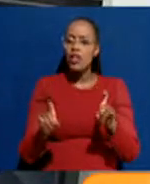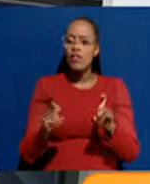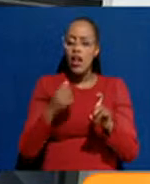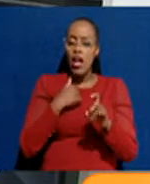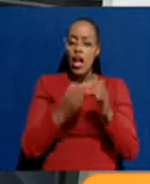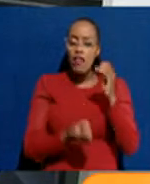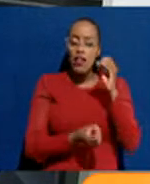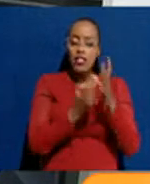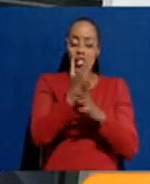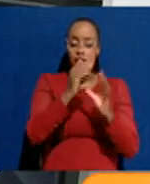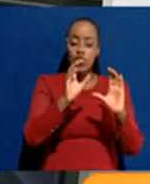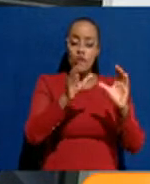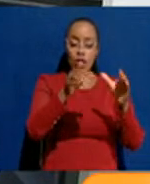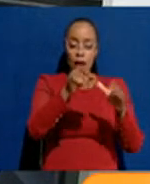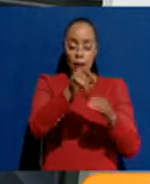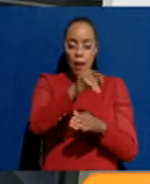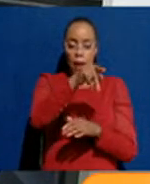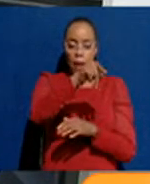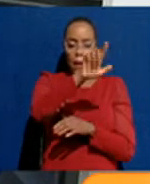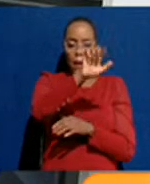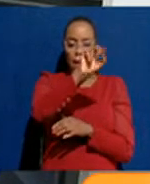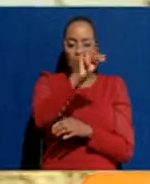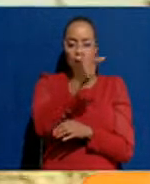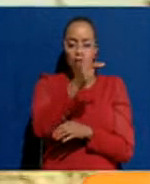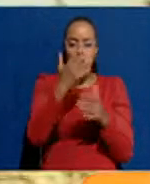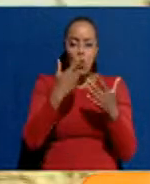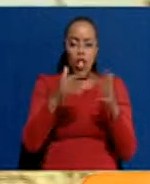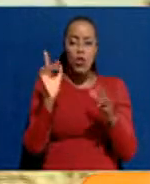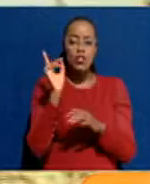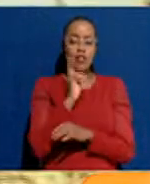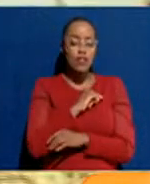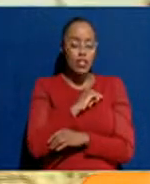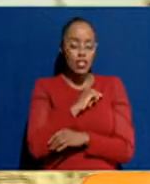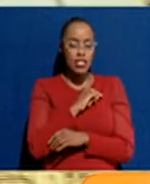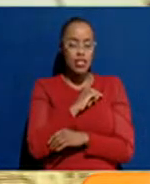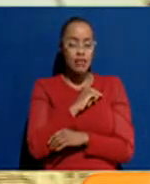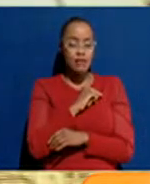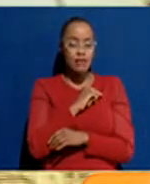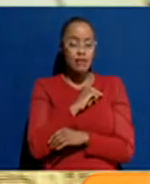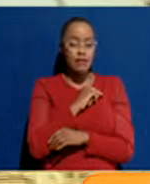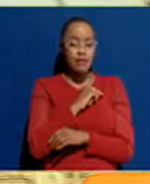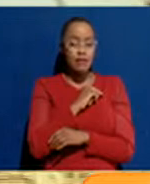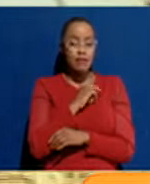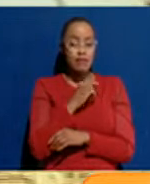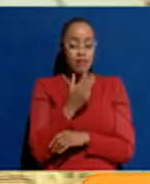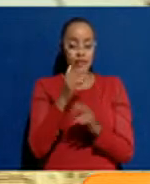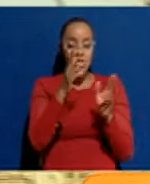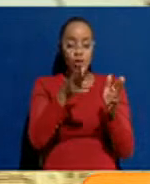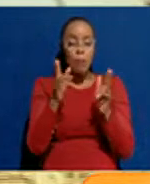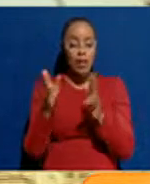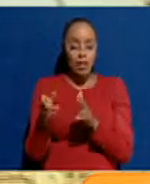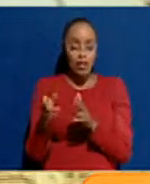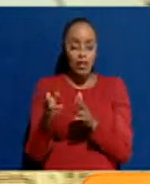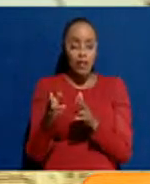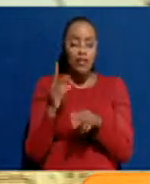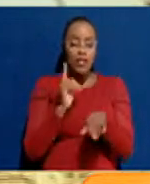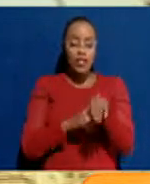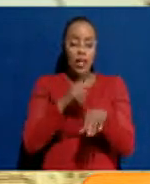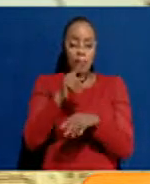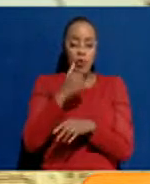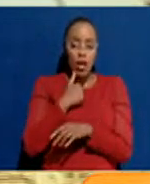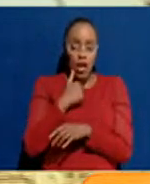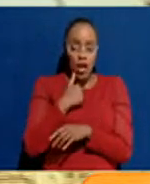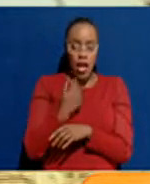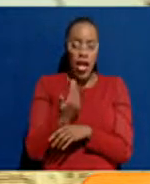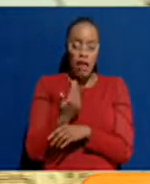is a generation plant, which we lost 270 megawatts. Ordinarily, when you have a spinning